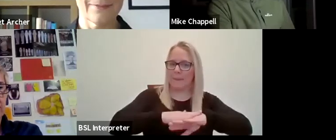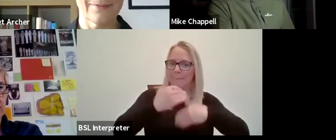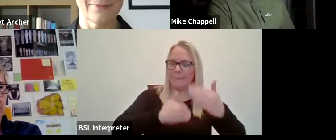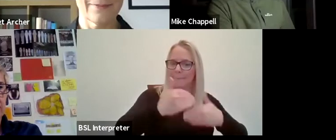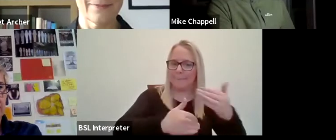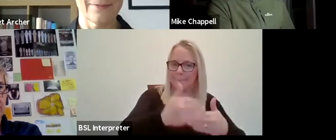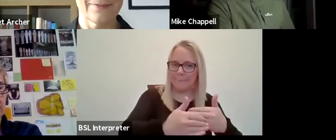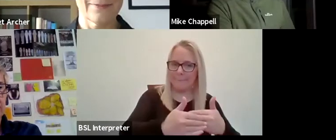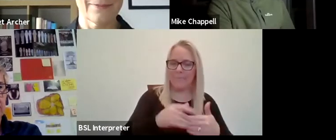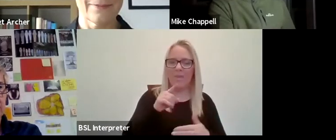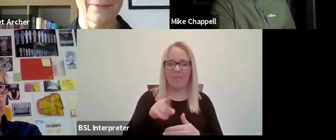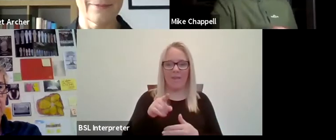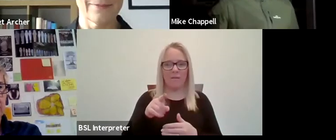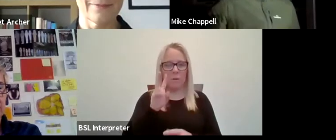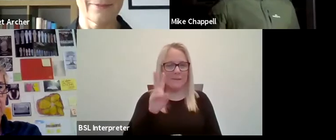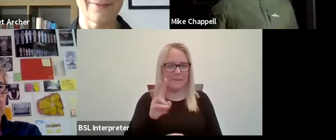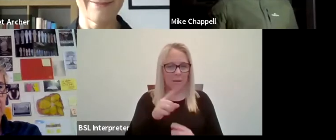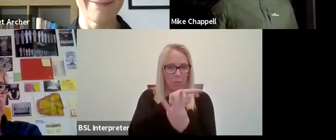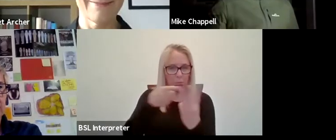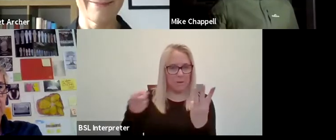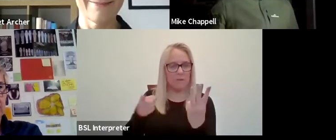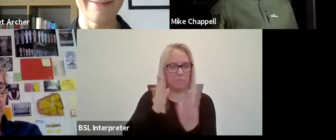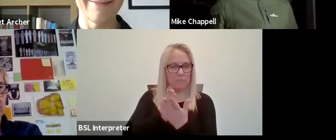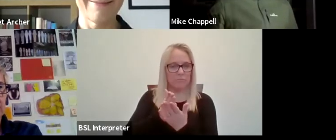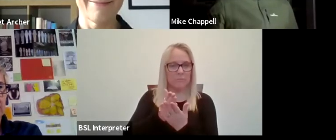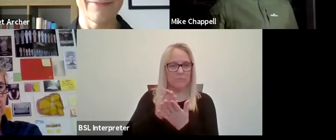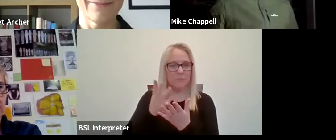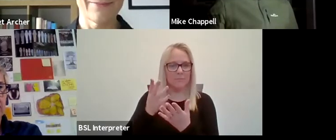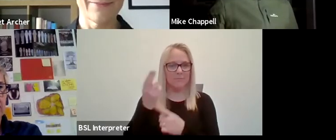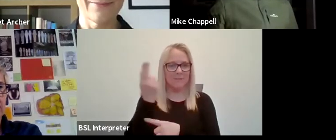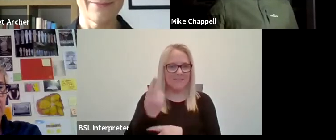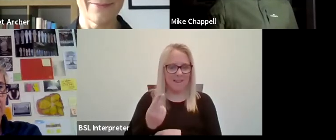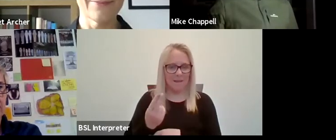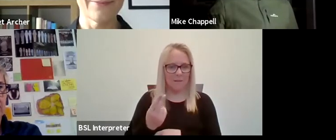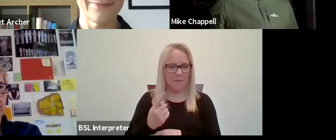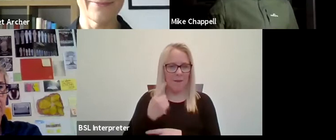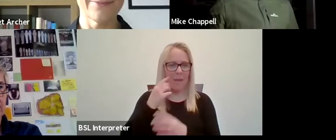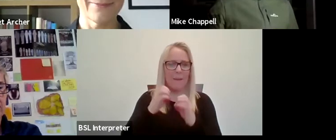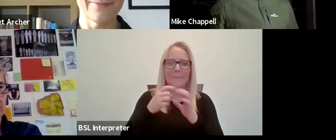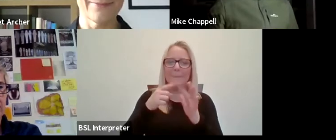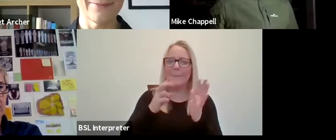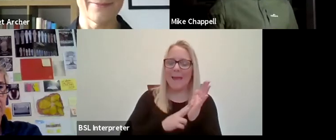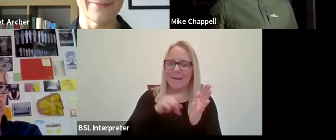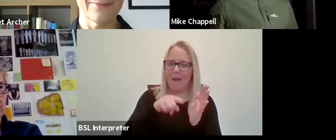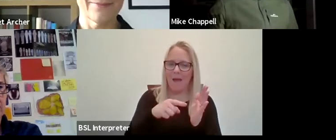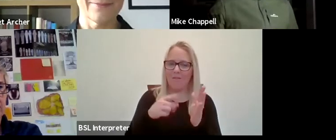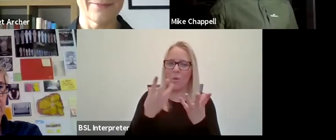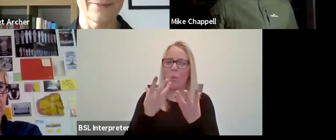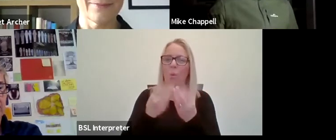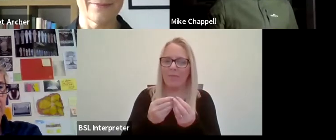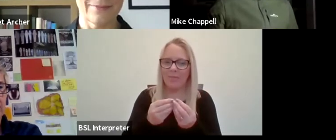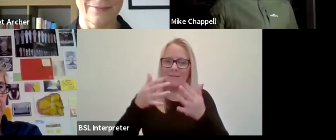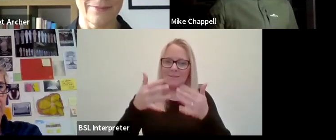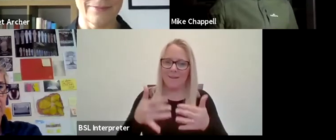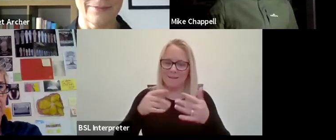through all of the three people's work. And I suspect when we get to Ben's work, we'll find the with, because it remains highly live in real time.